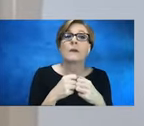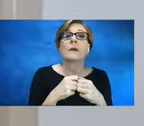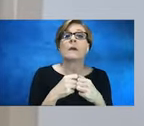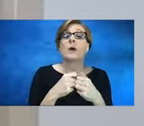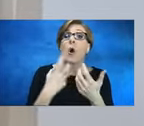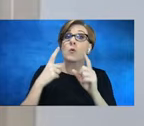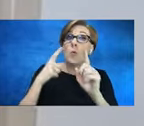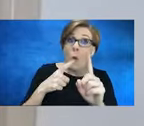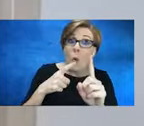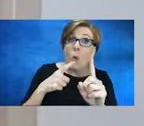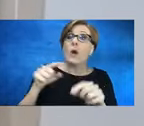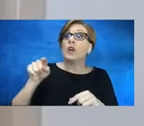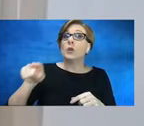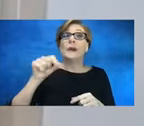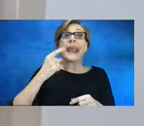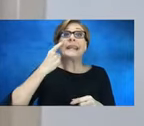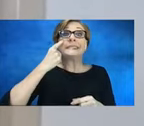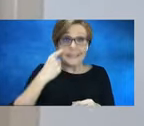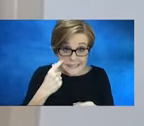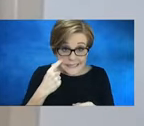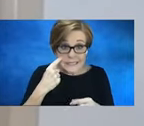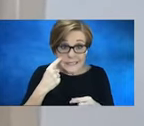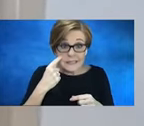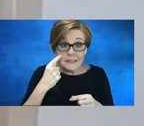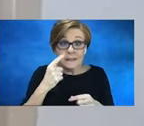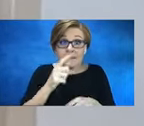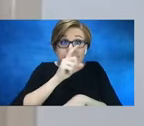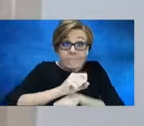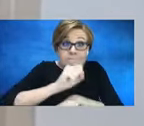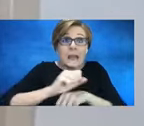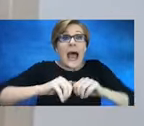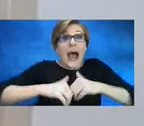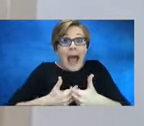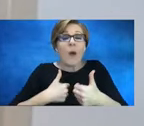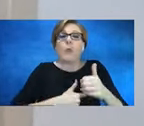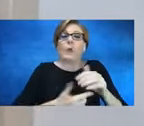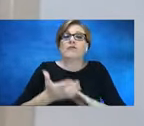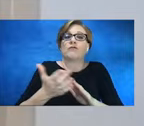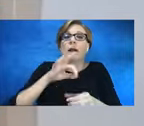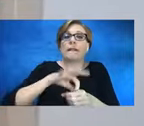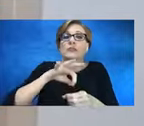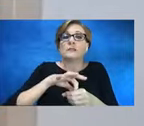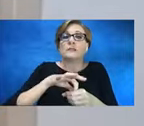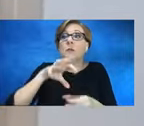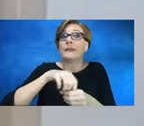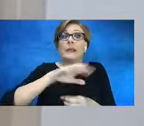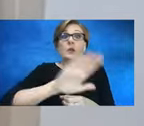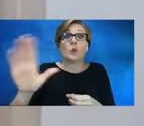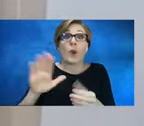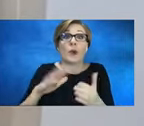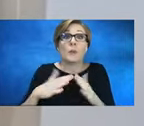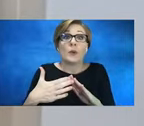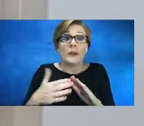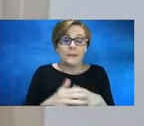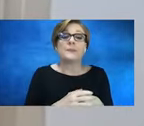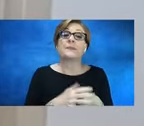workshops so you can get an inside, in-depth look at how we administer elections in your community. And